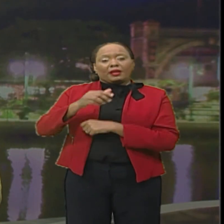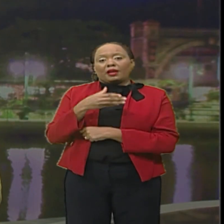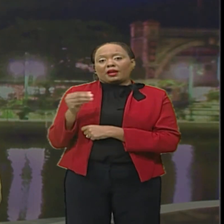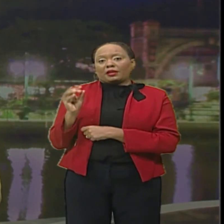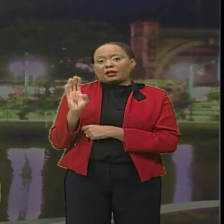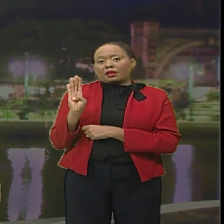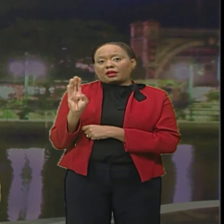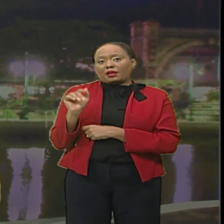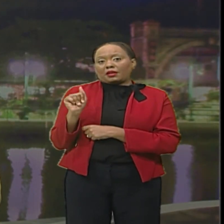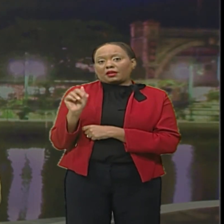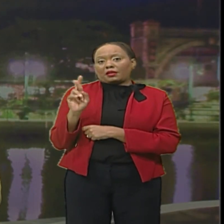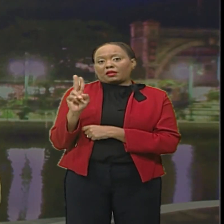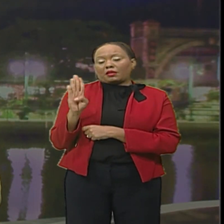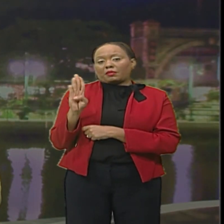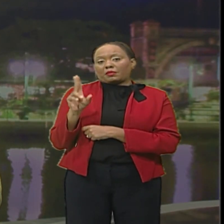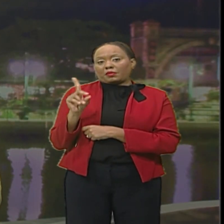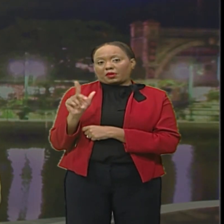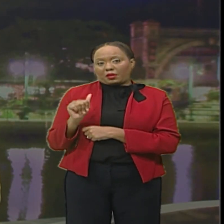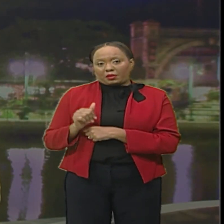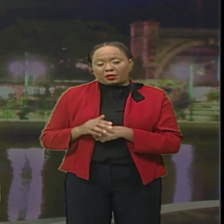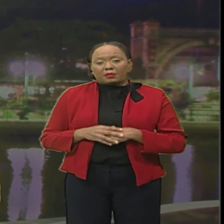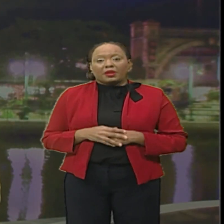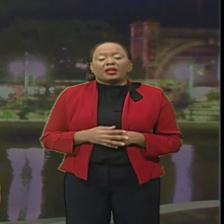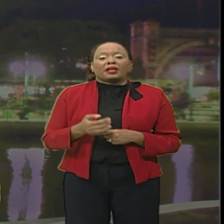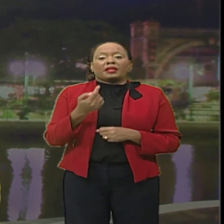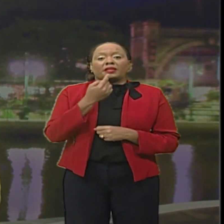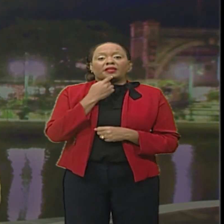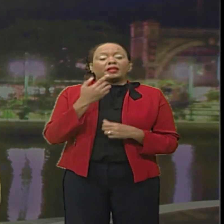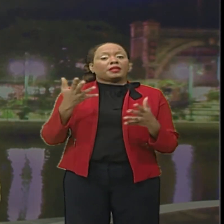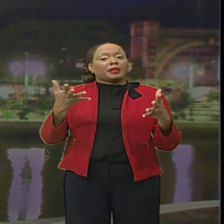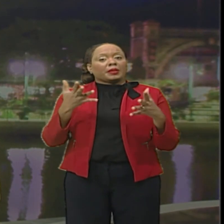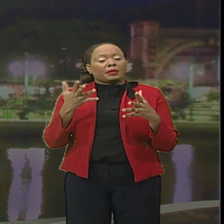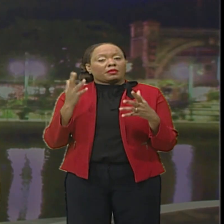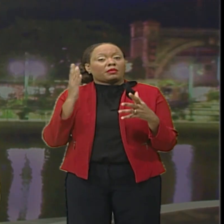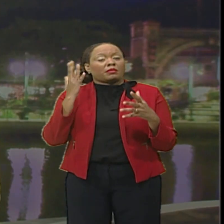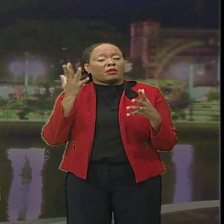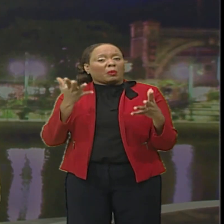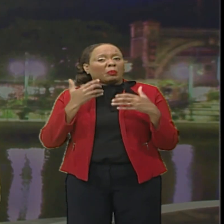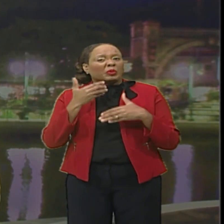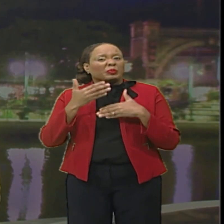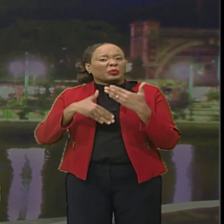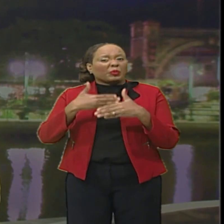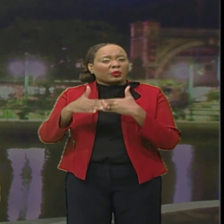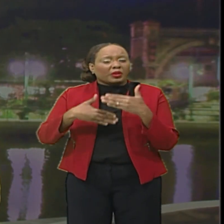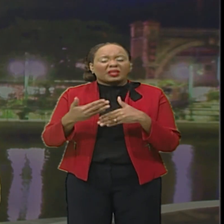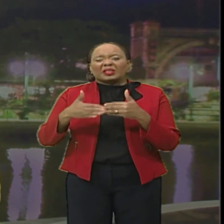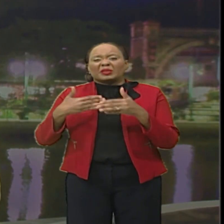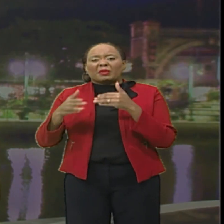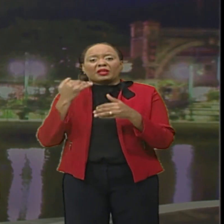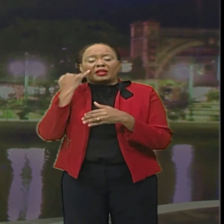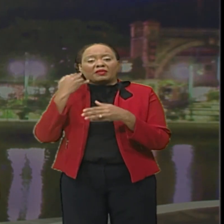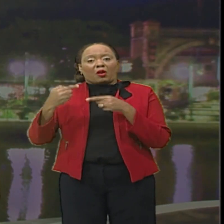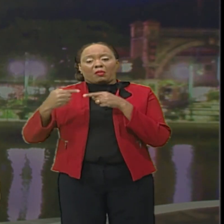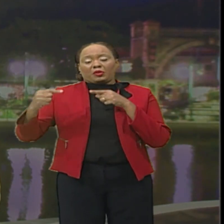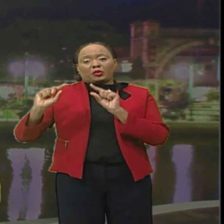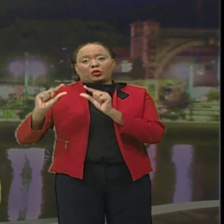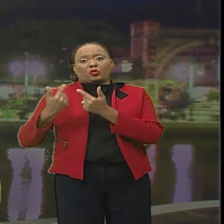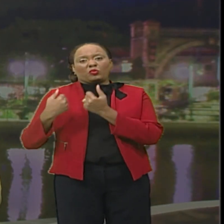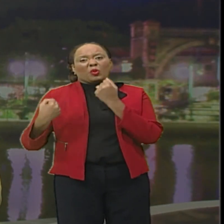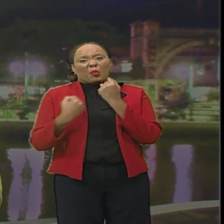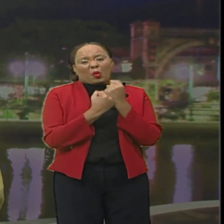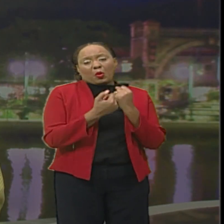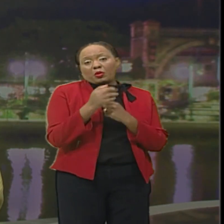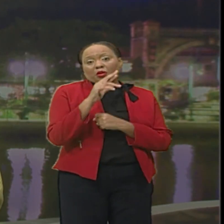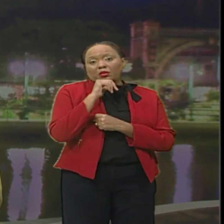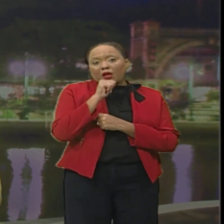He also revealed that the process would likely proceed with or without the support of the opposition United Progressive